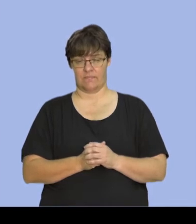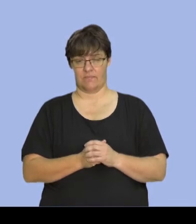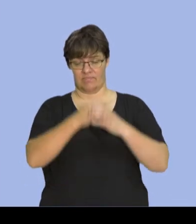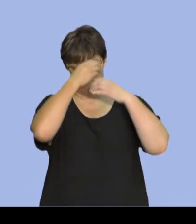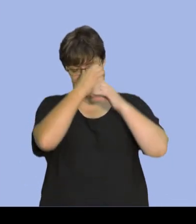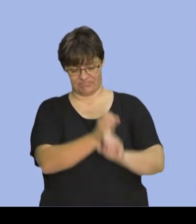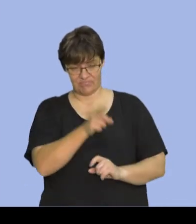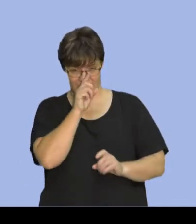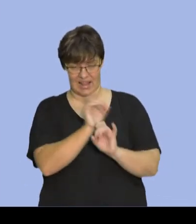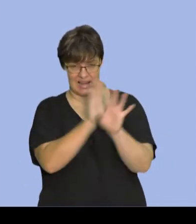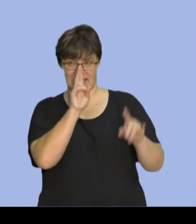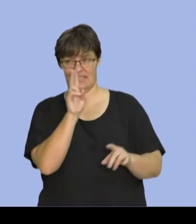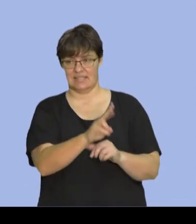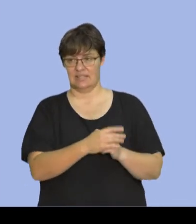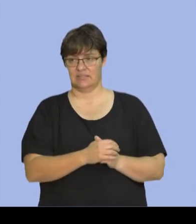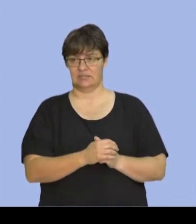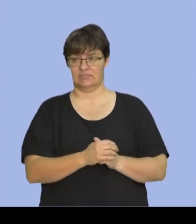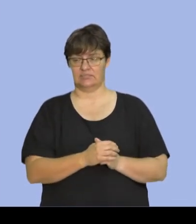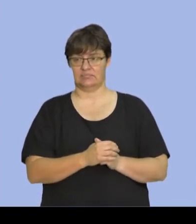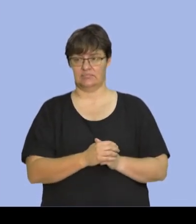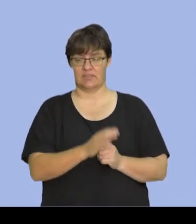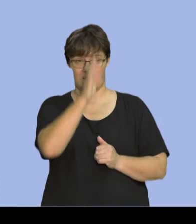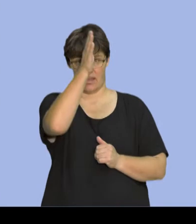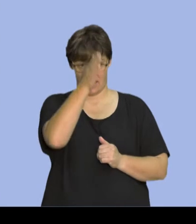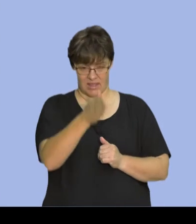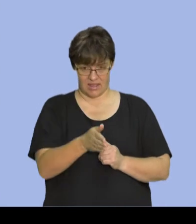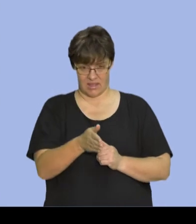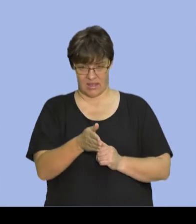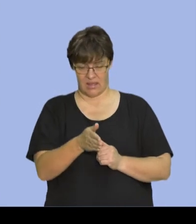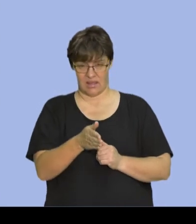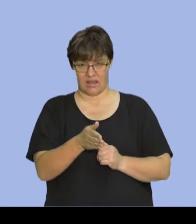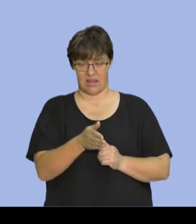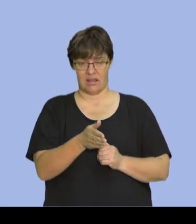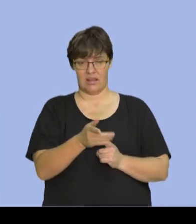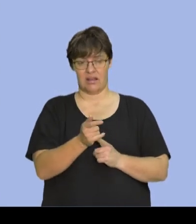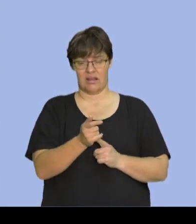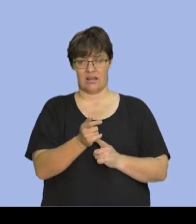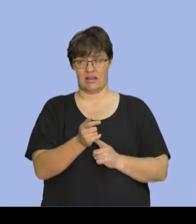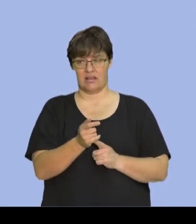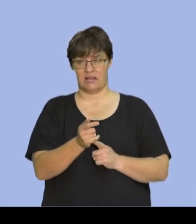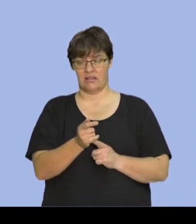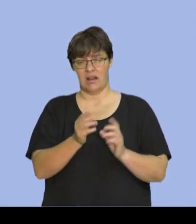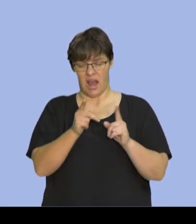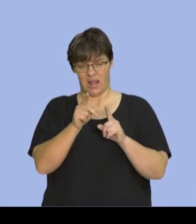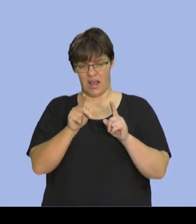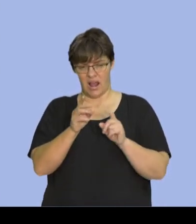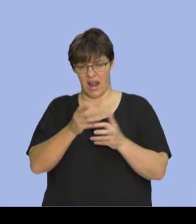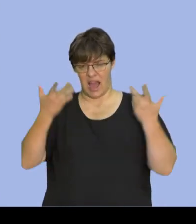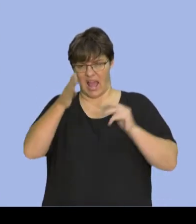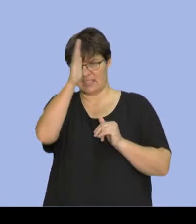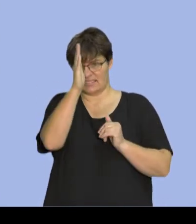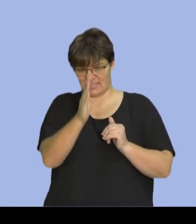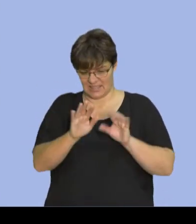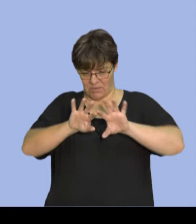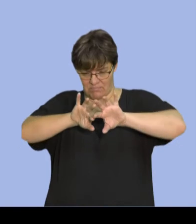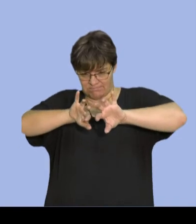We can clearly see that in this image, that there is a hollow or a dense a kind of a lighter distribution